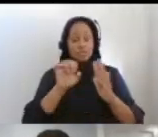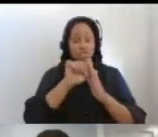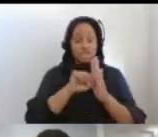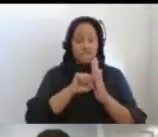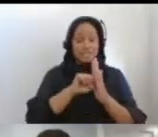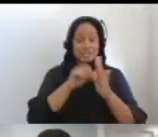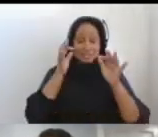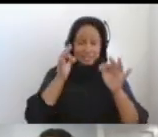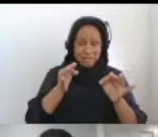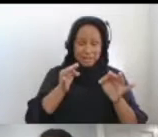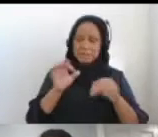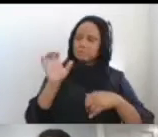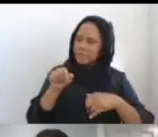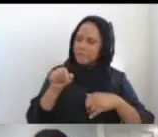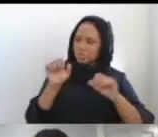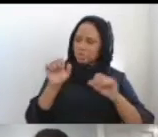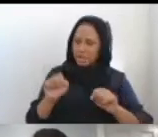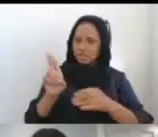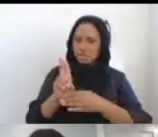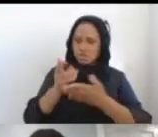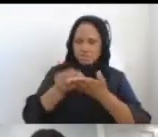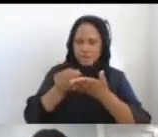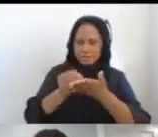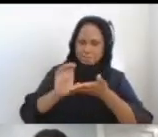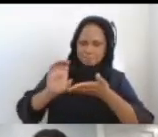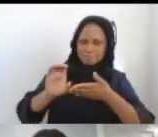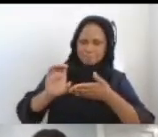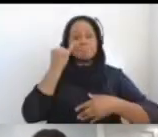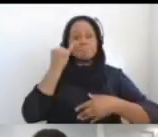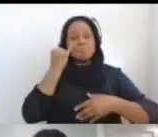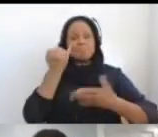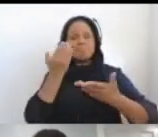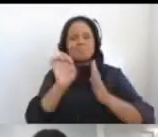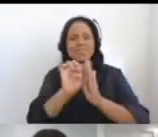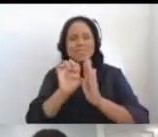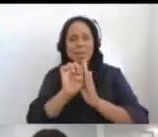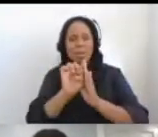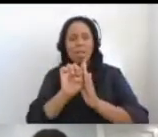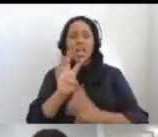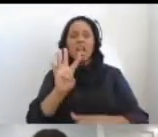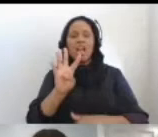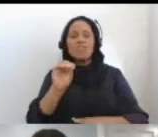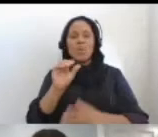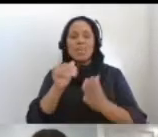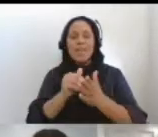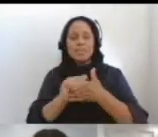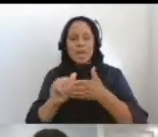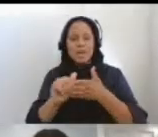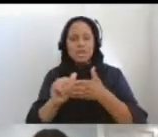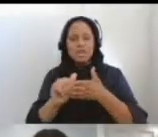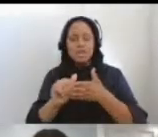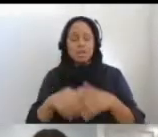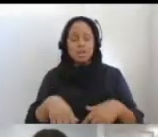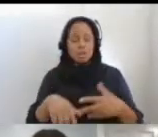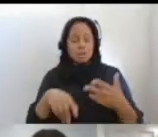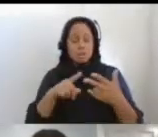are able to use X amount of dollars, let's say $40,000 again, the support broker works